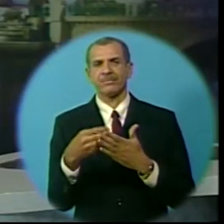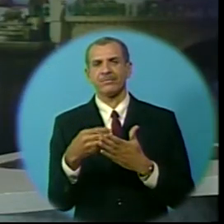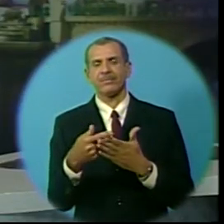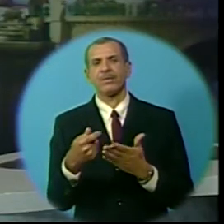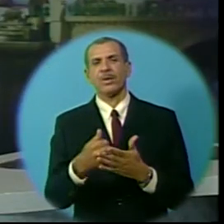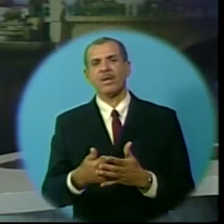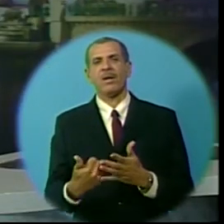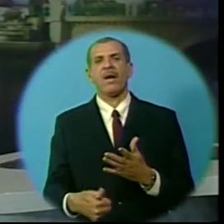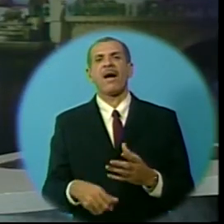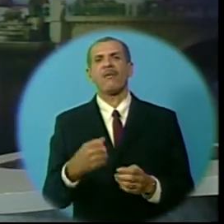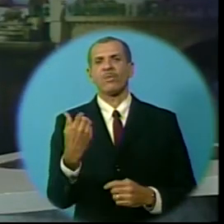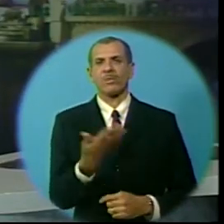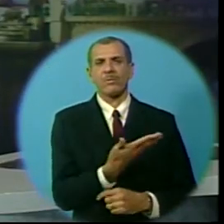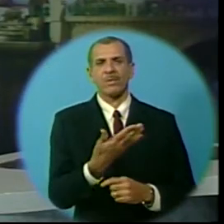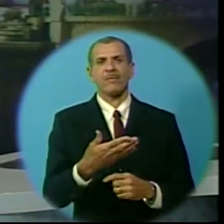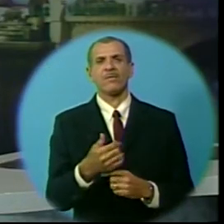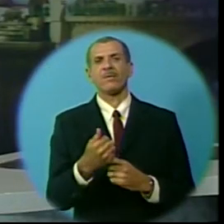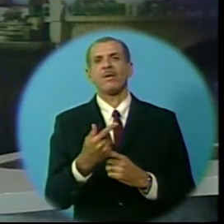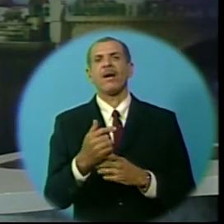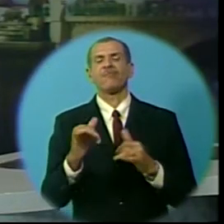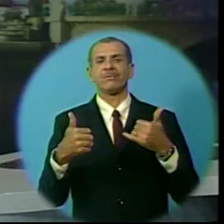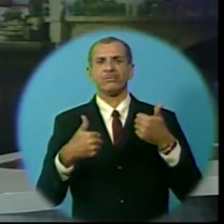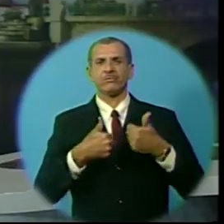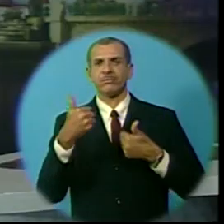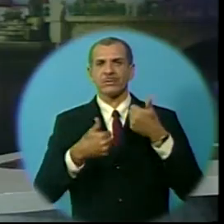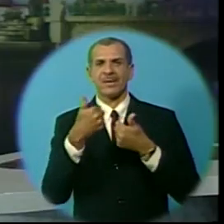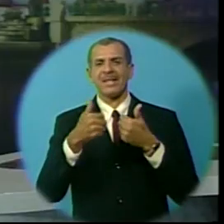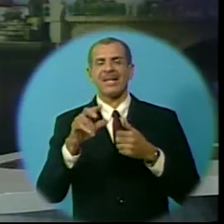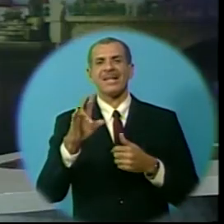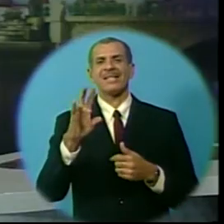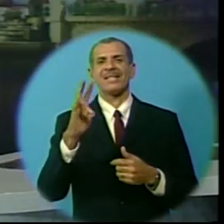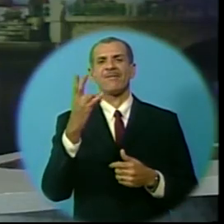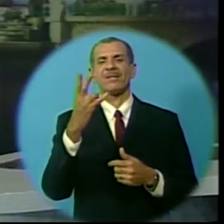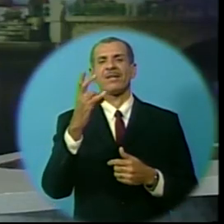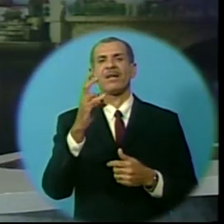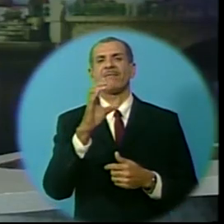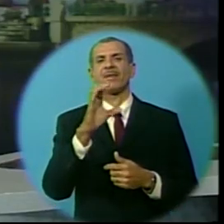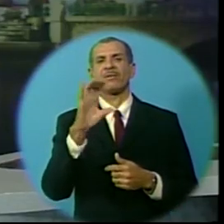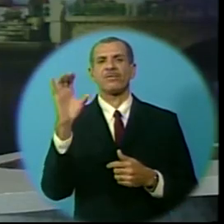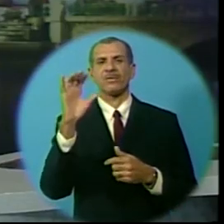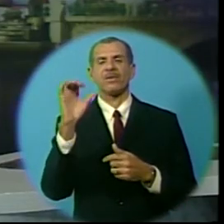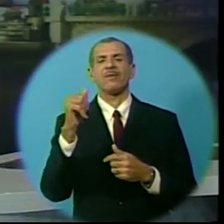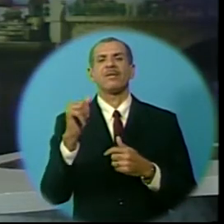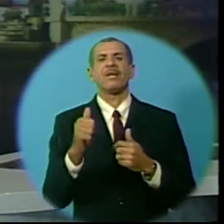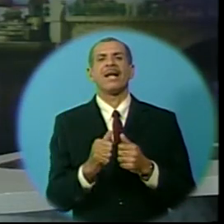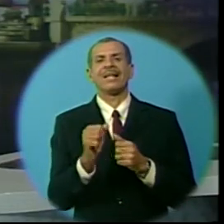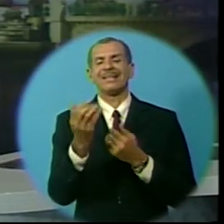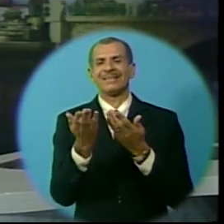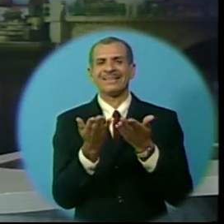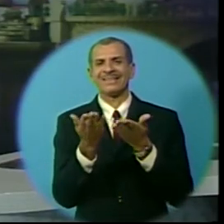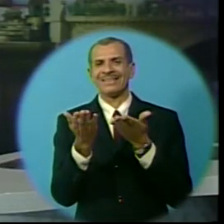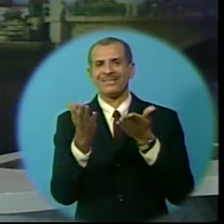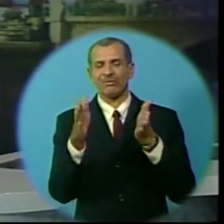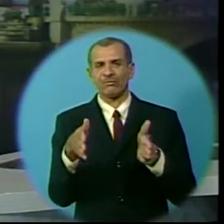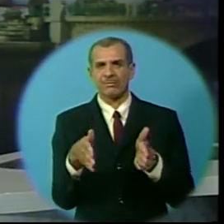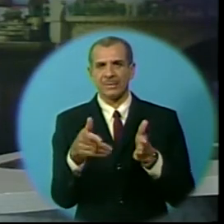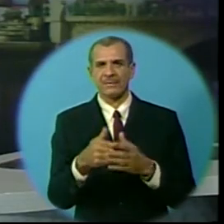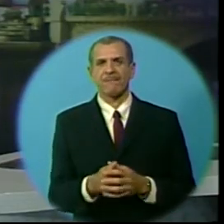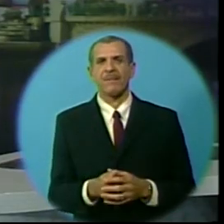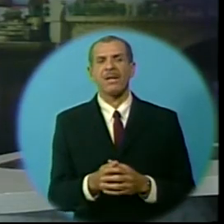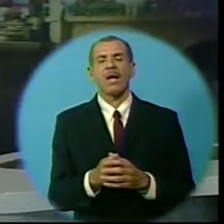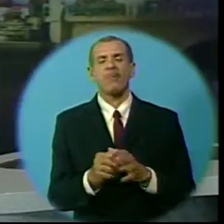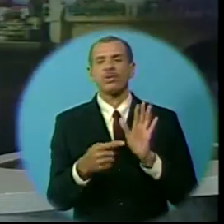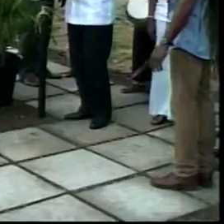through the hosting of a play about the 17th century slave Yariko. That play will be staged in a couple of months in the